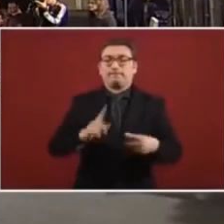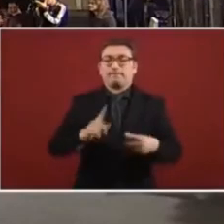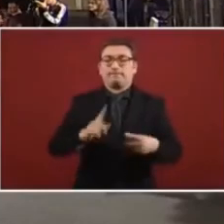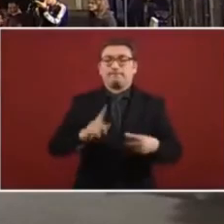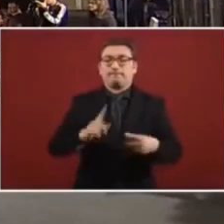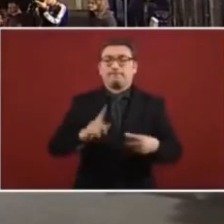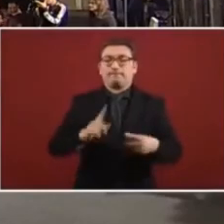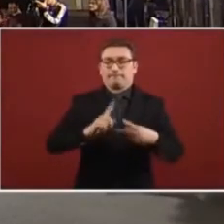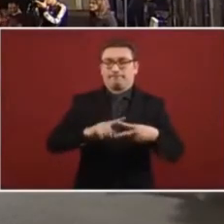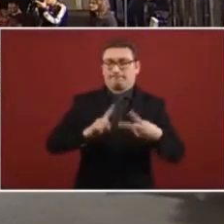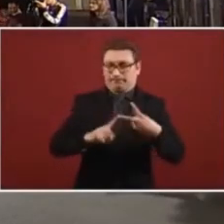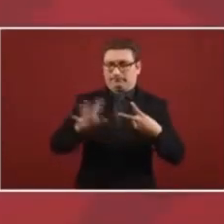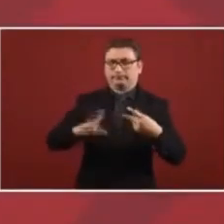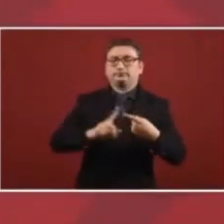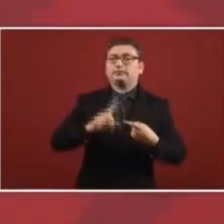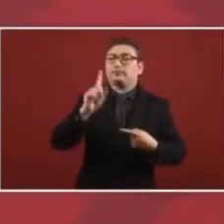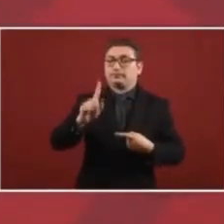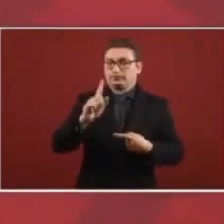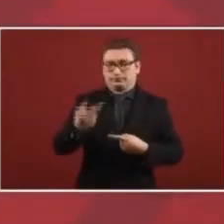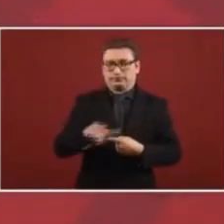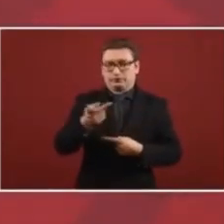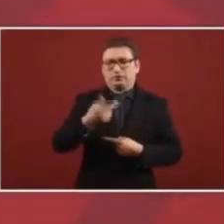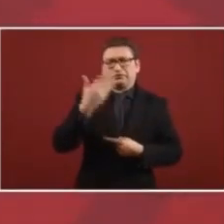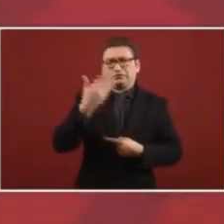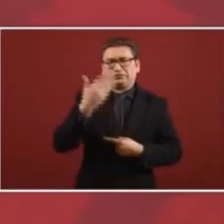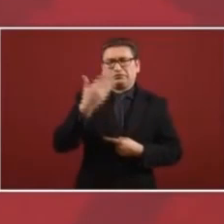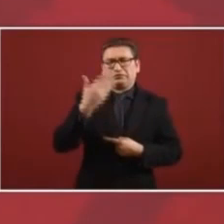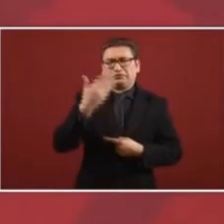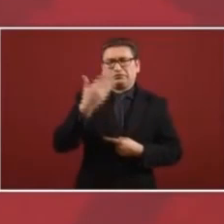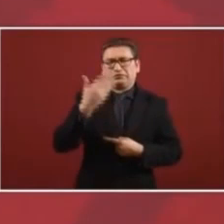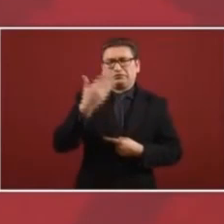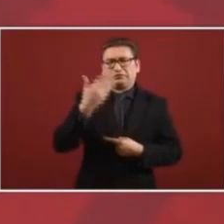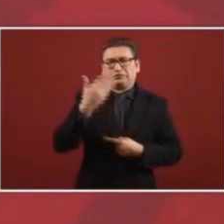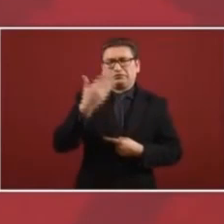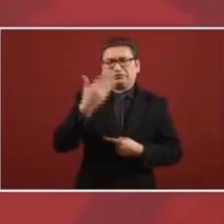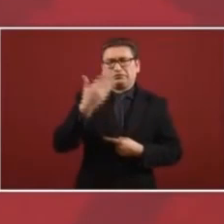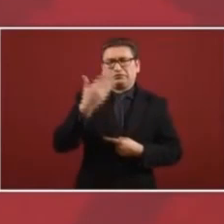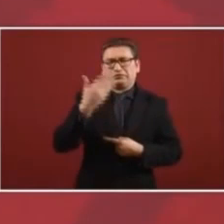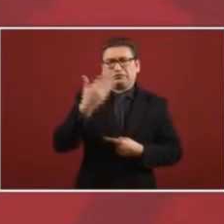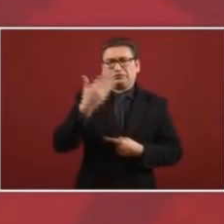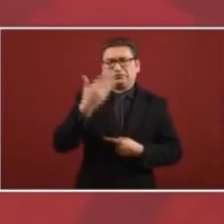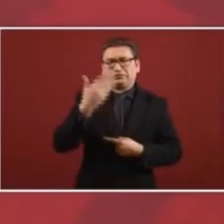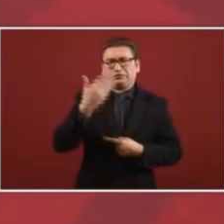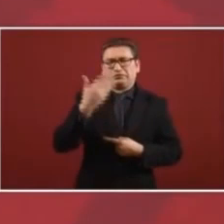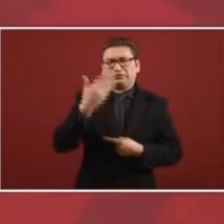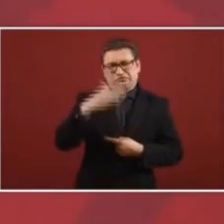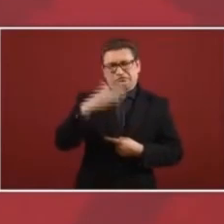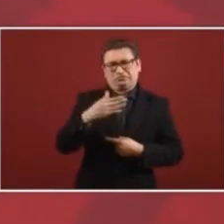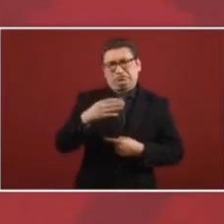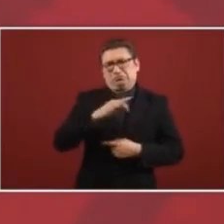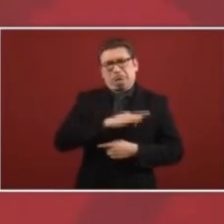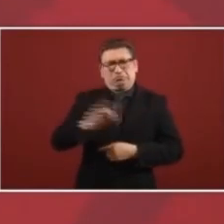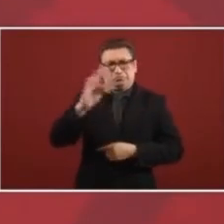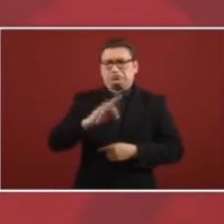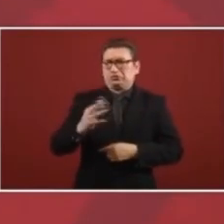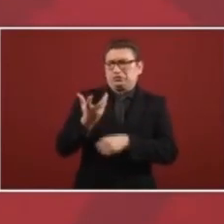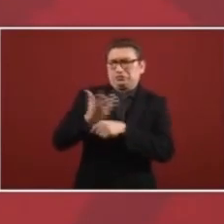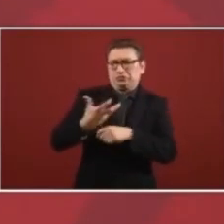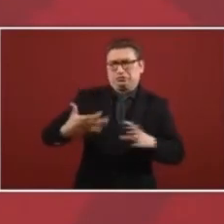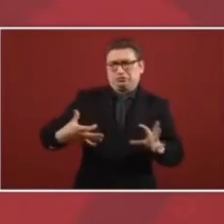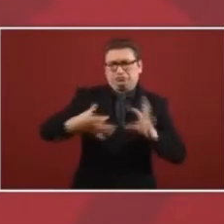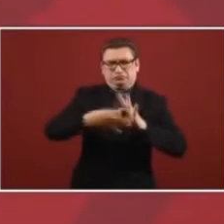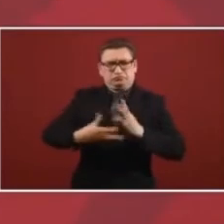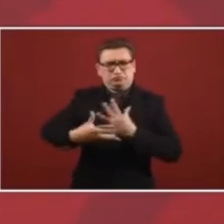says regarding the first part, pues sí hace falta la cooperación. I do believe that there is a need for cooperation.